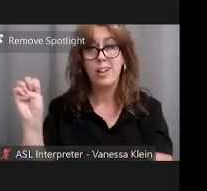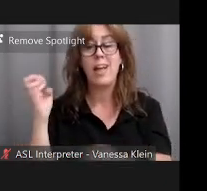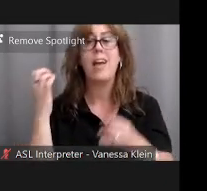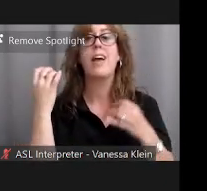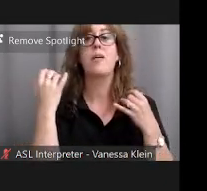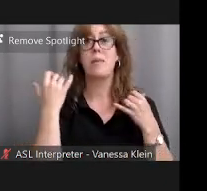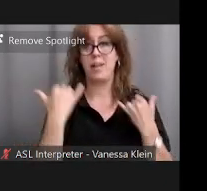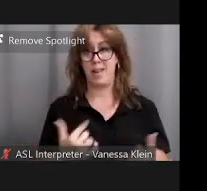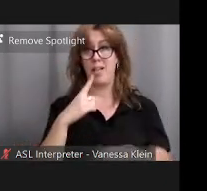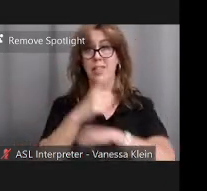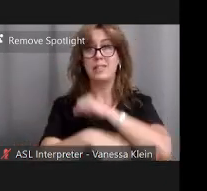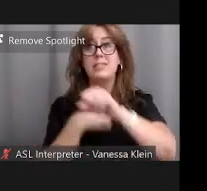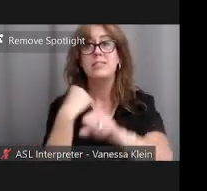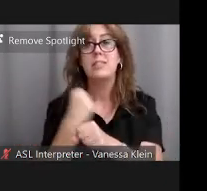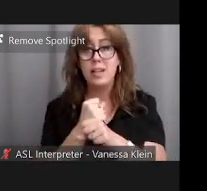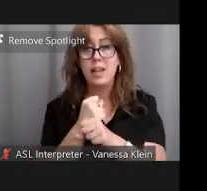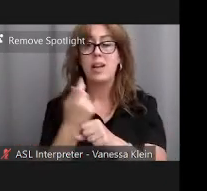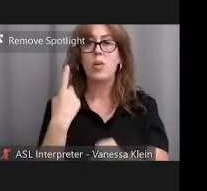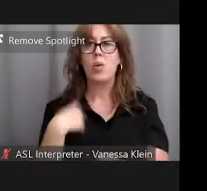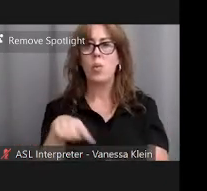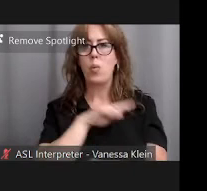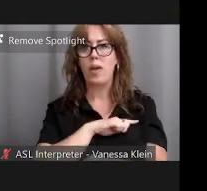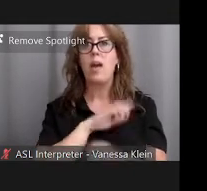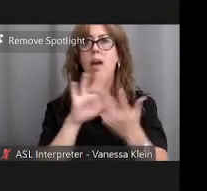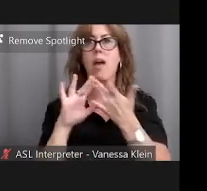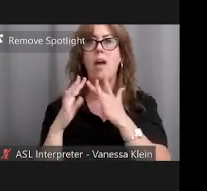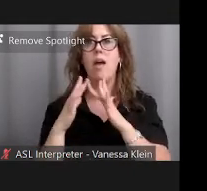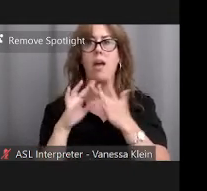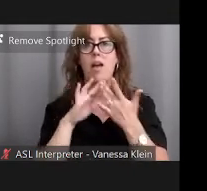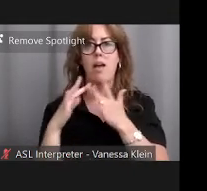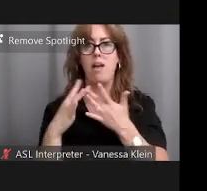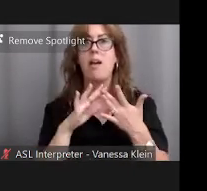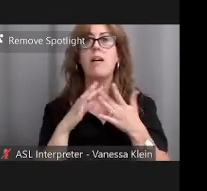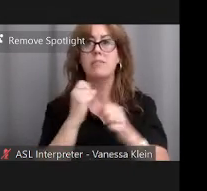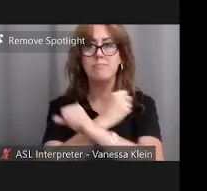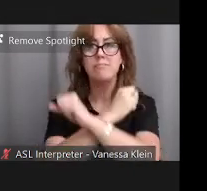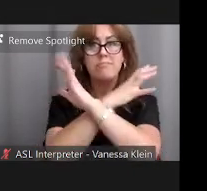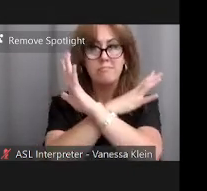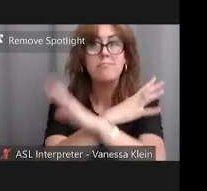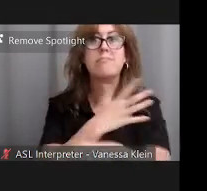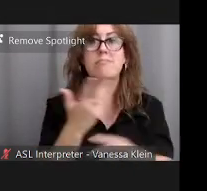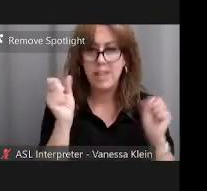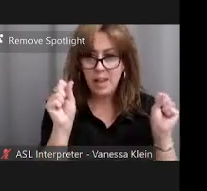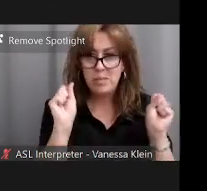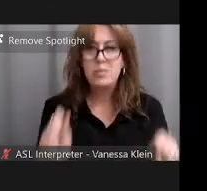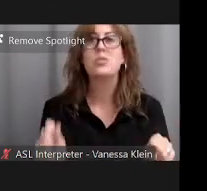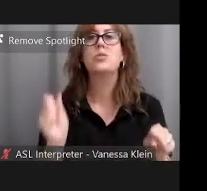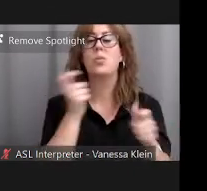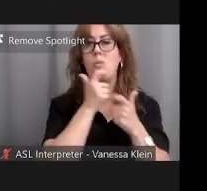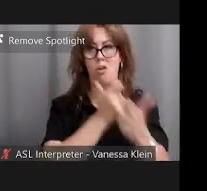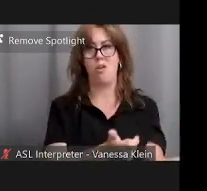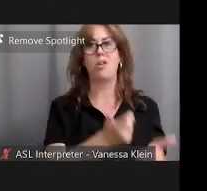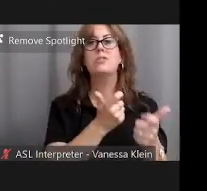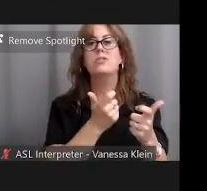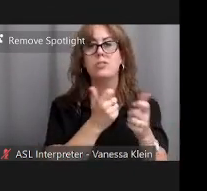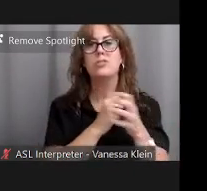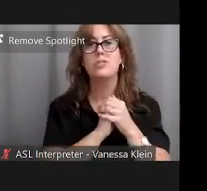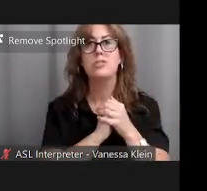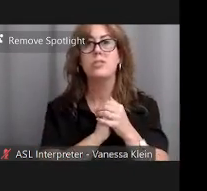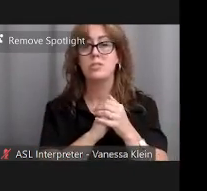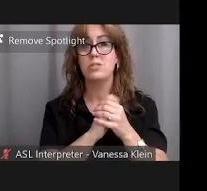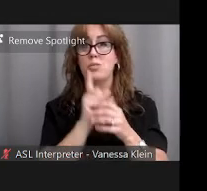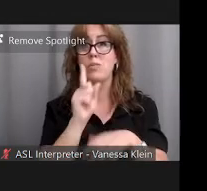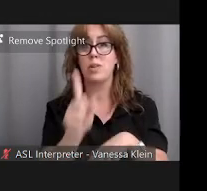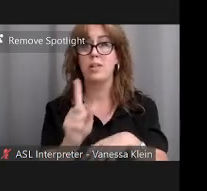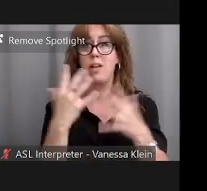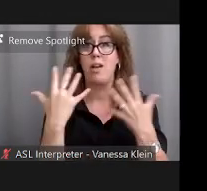Teatro Mil was able to bring artists through the digital means to a global audience. I